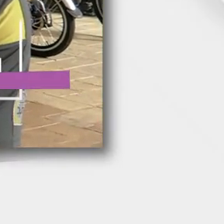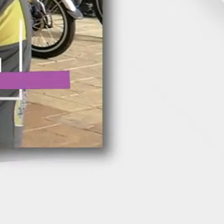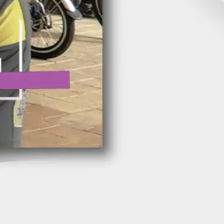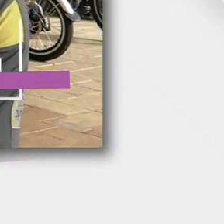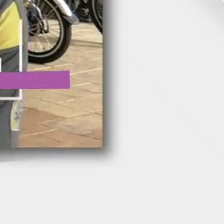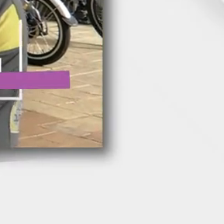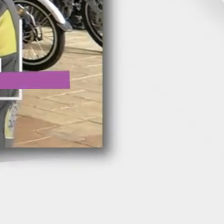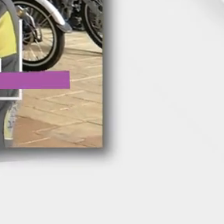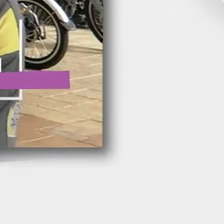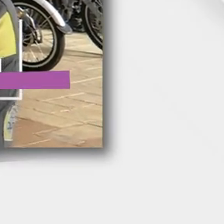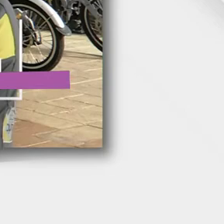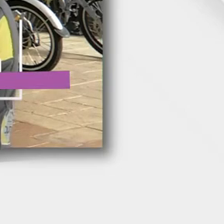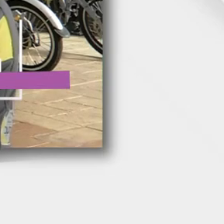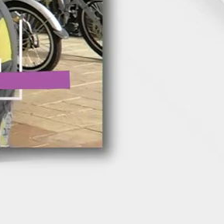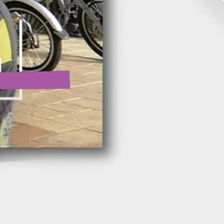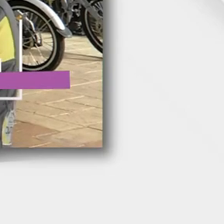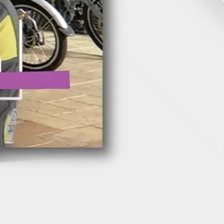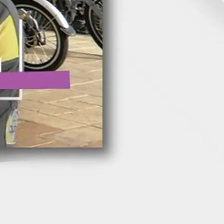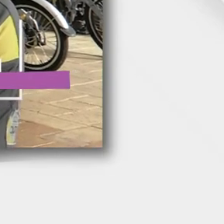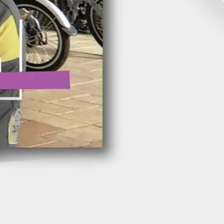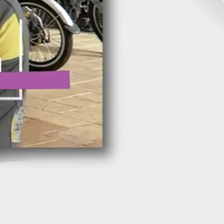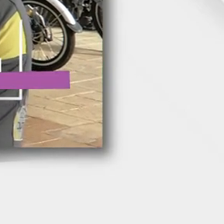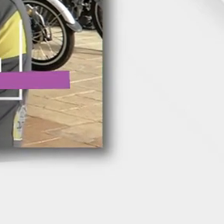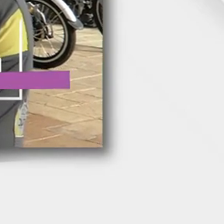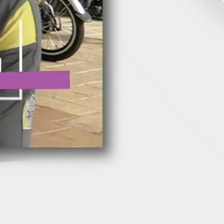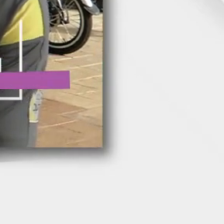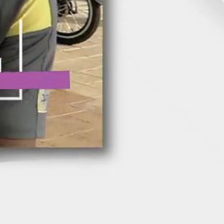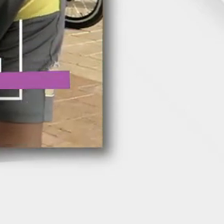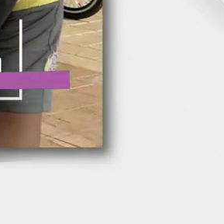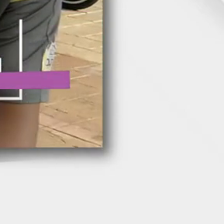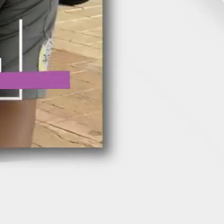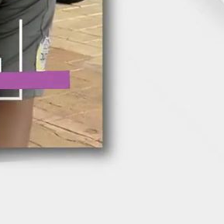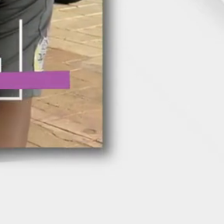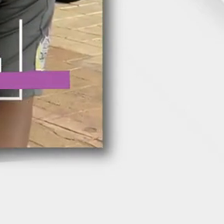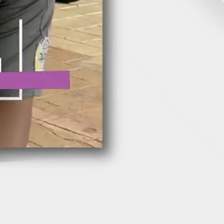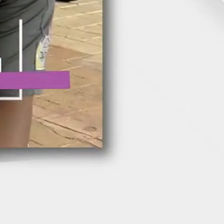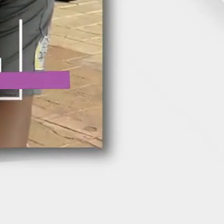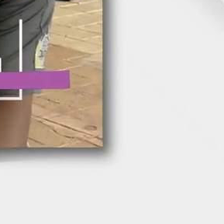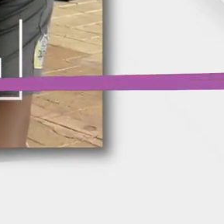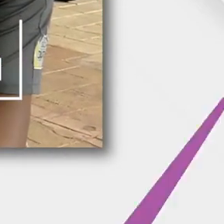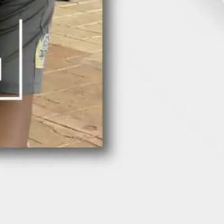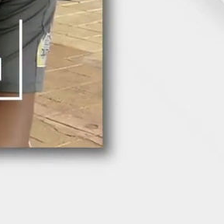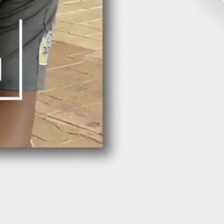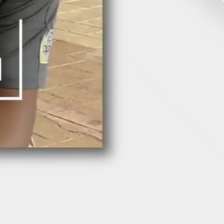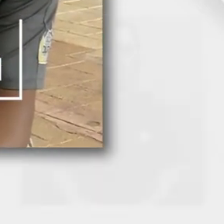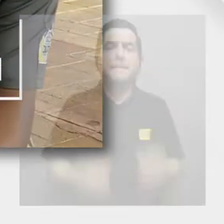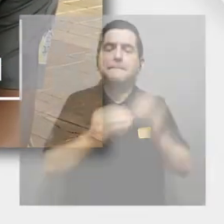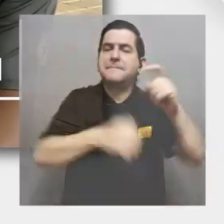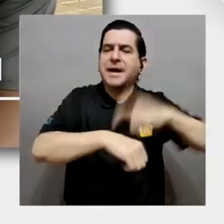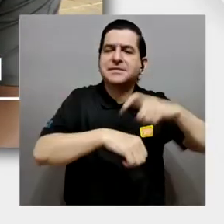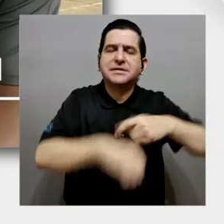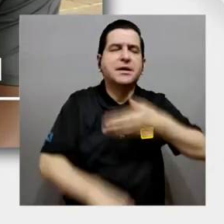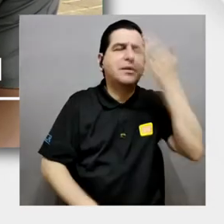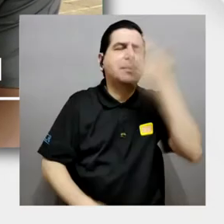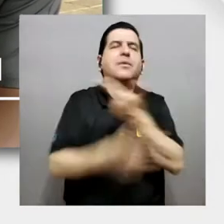outdoor. Yeah, in this new generation with the gadget and all, So it's actually